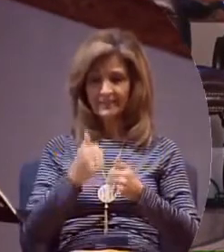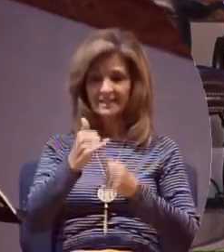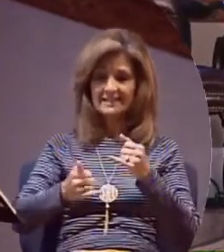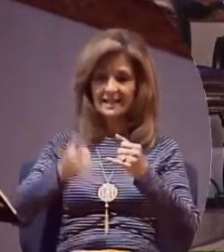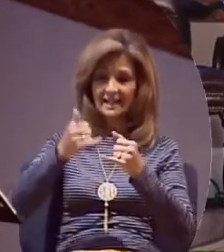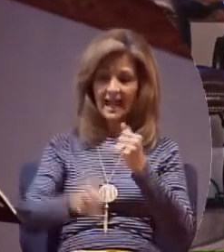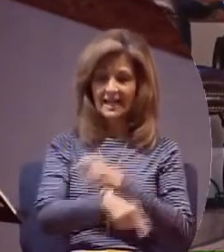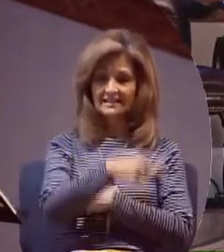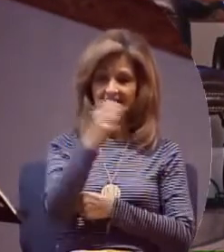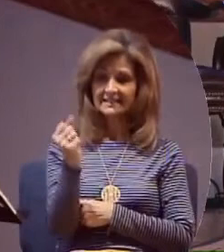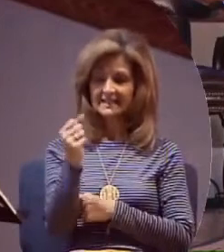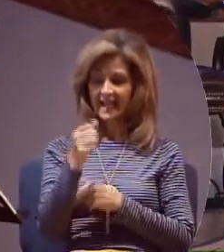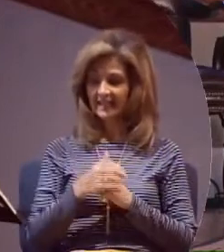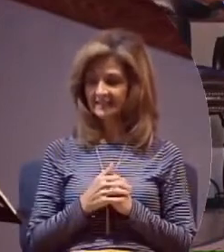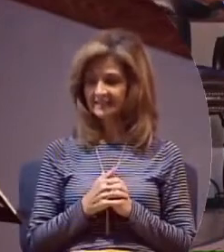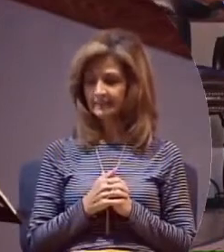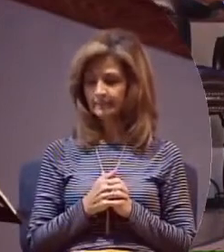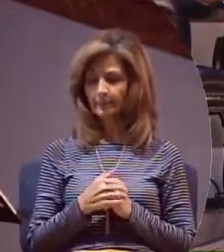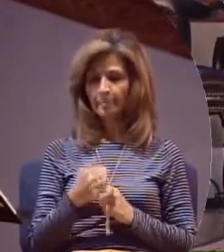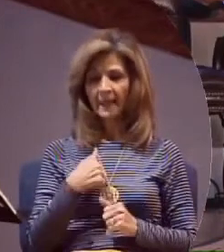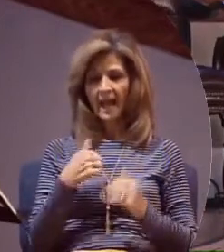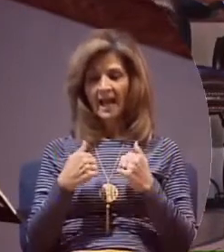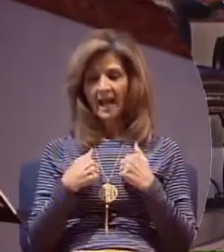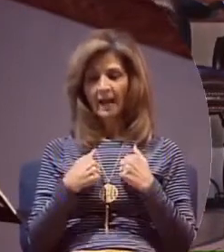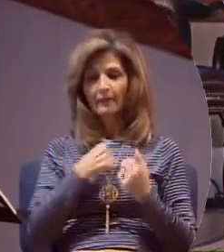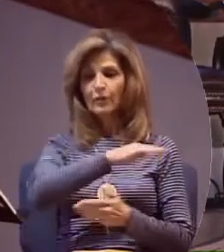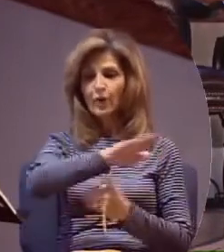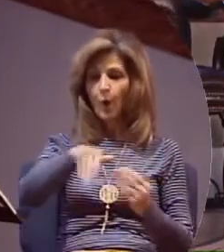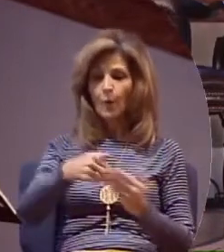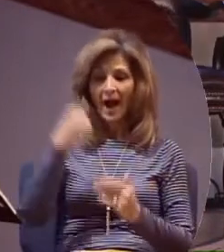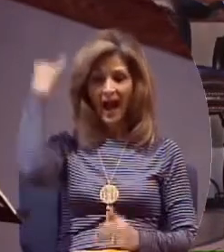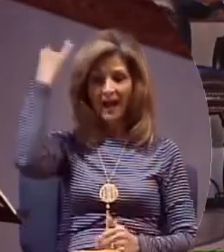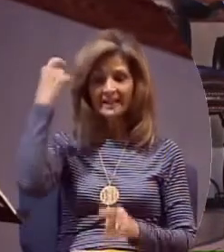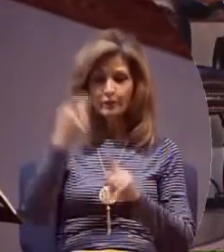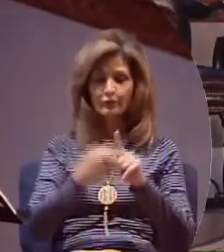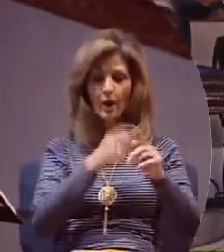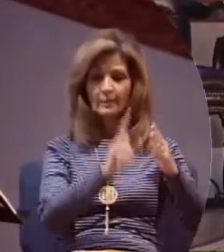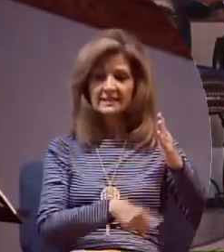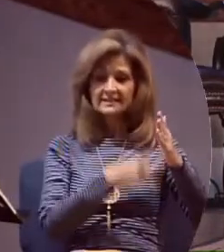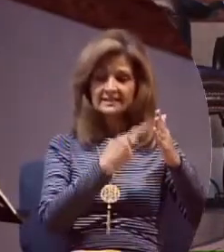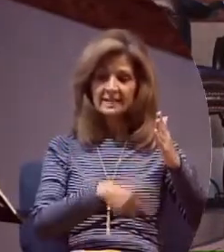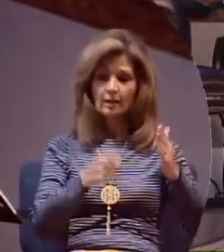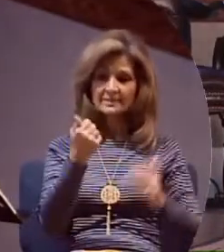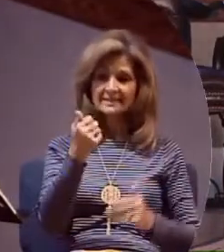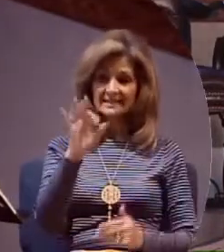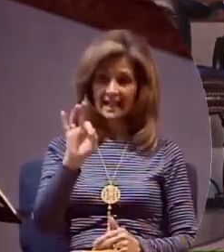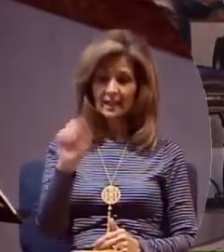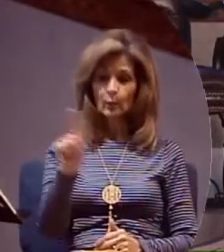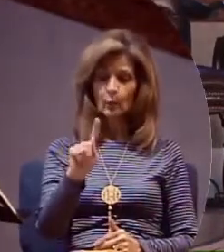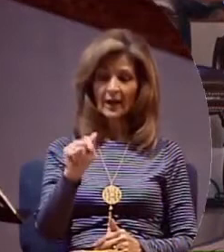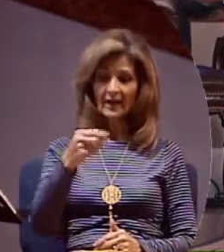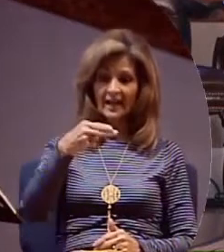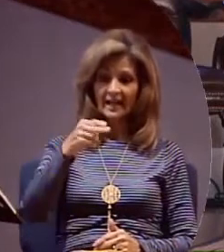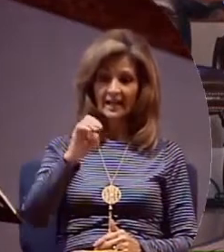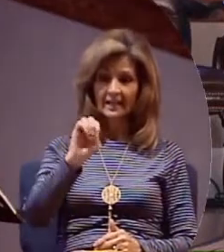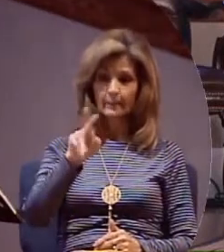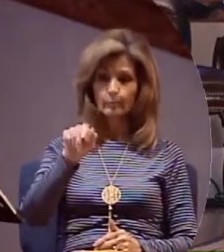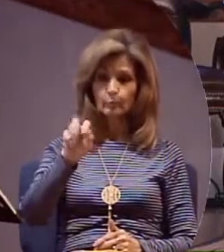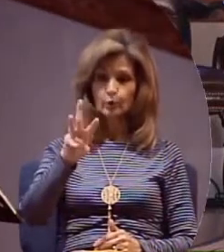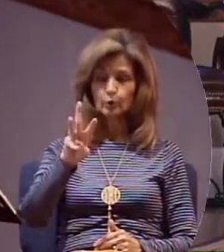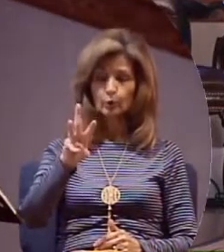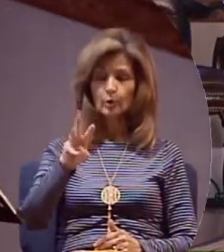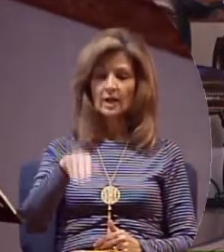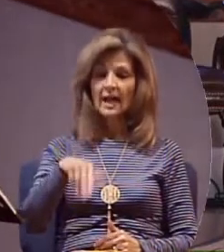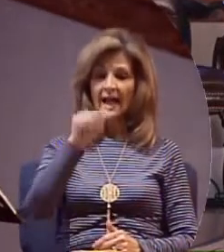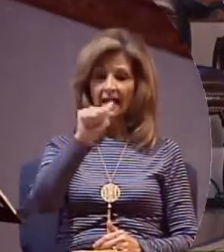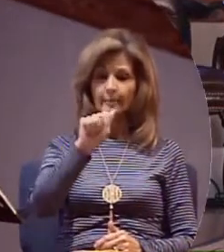last days. Now, I got this whole idea from Psalms 119, where the Hebrew alphabet is kind of broken down and used like an acrostic to give